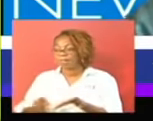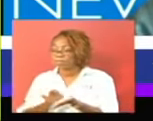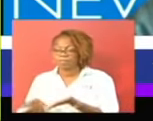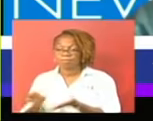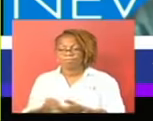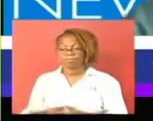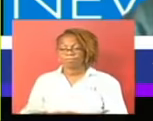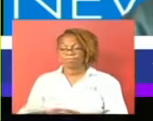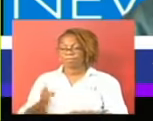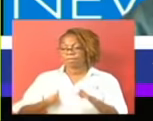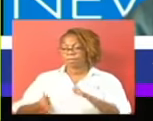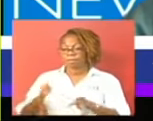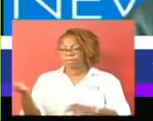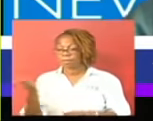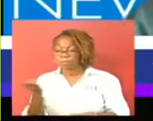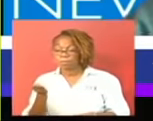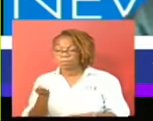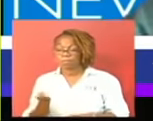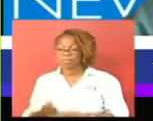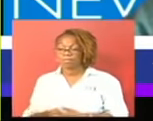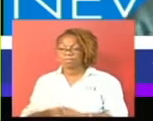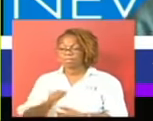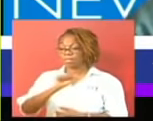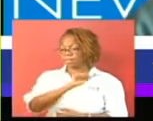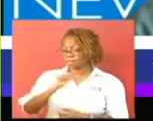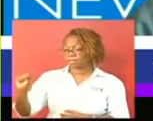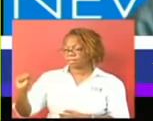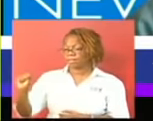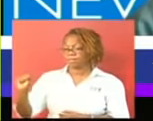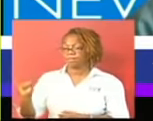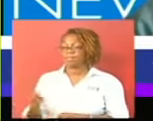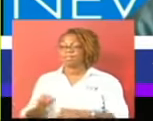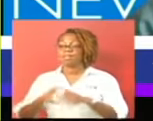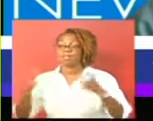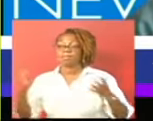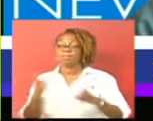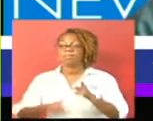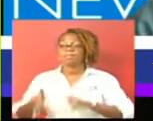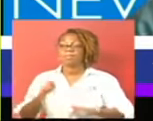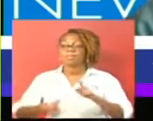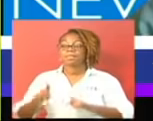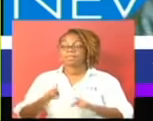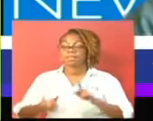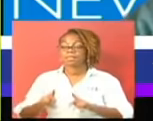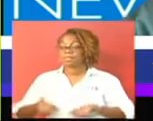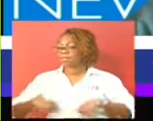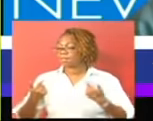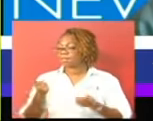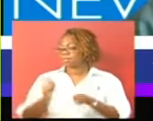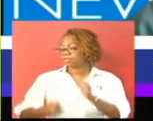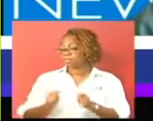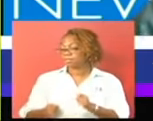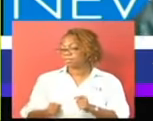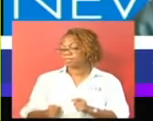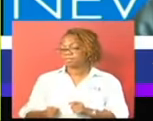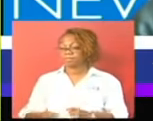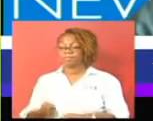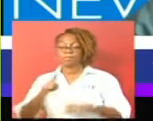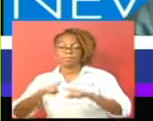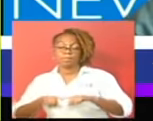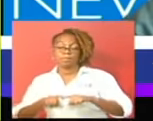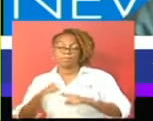over the total number of positive cases of that country and multiplying it by 100. So therefore, Trinidad and Tobago, as of yesterday's figures,